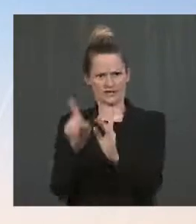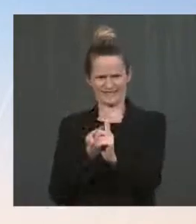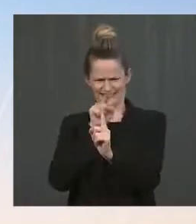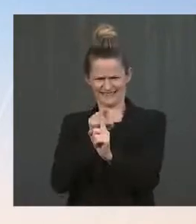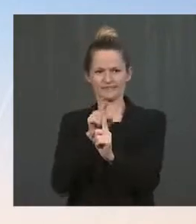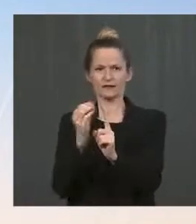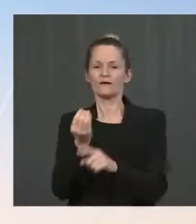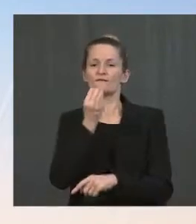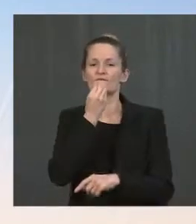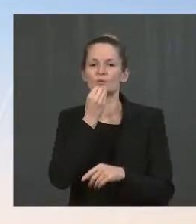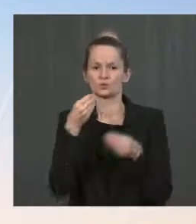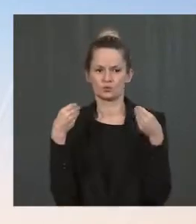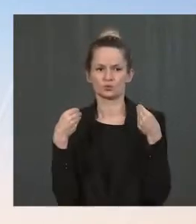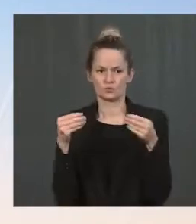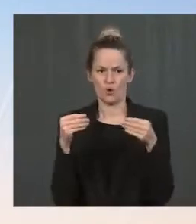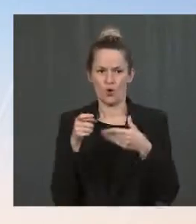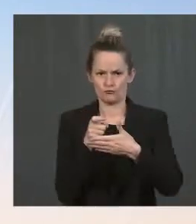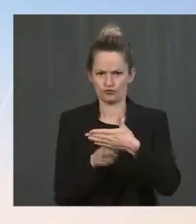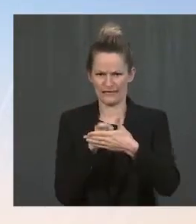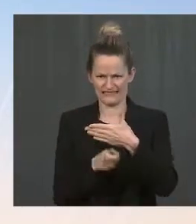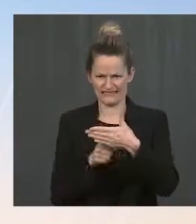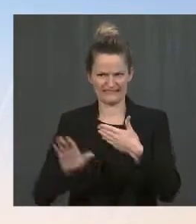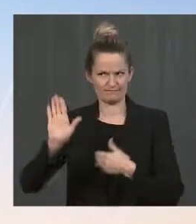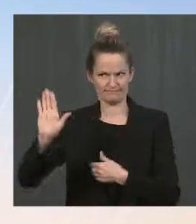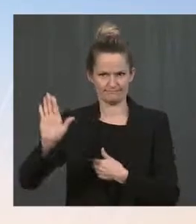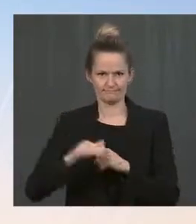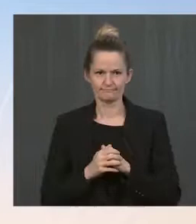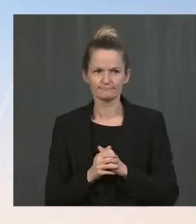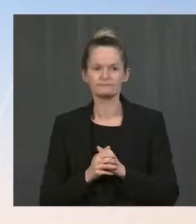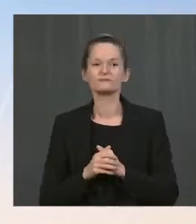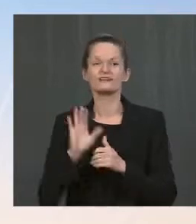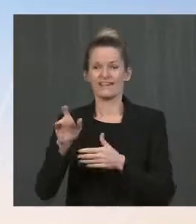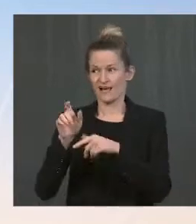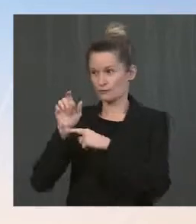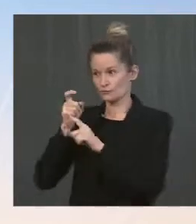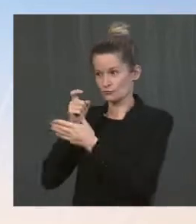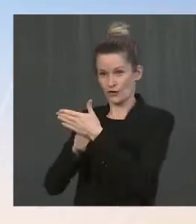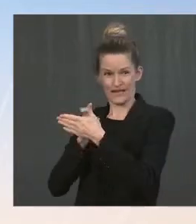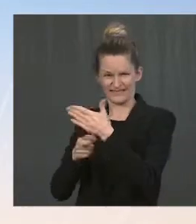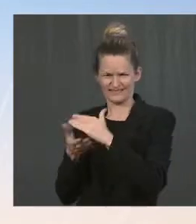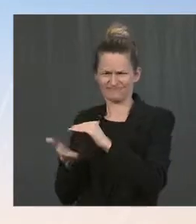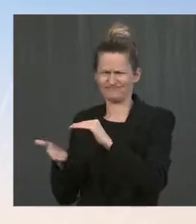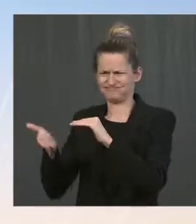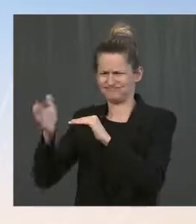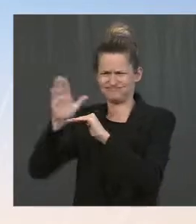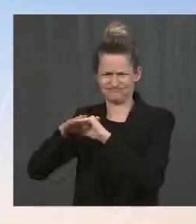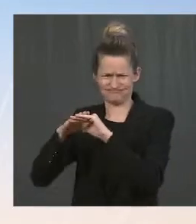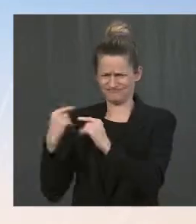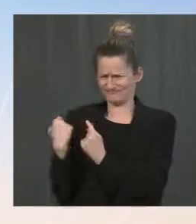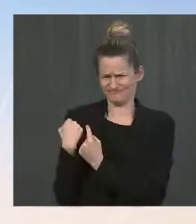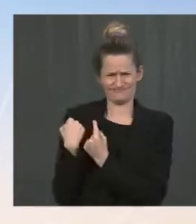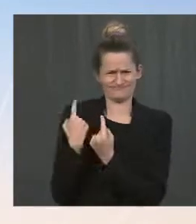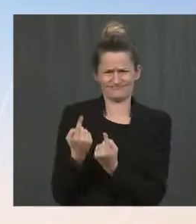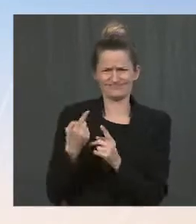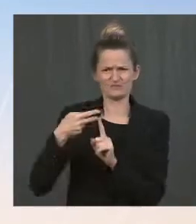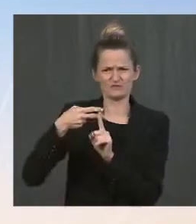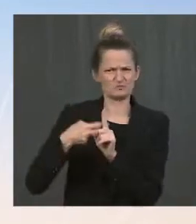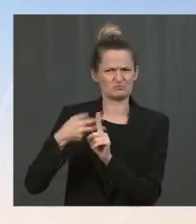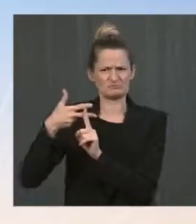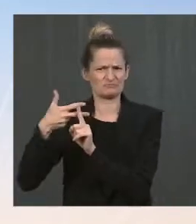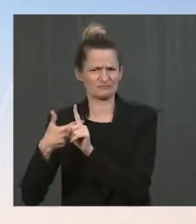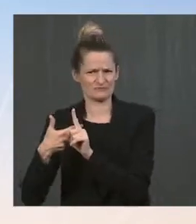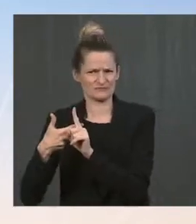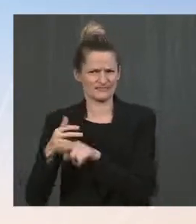prices and the increase in grocery prices that we have seen recently over the last couple of months.